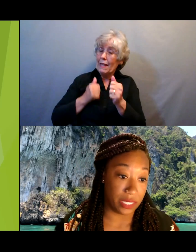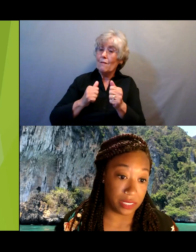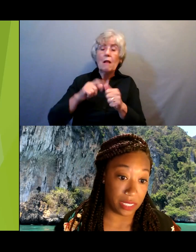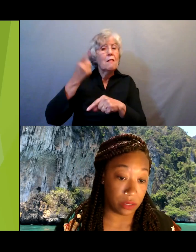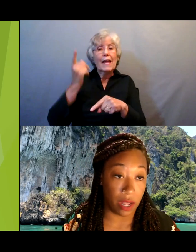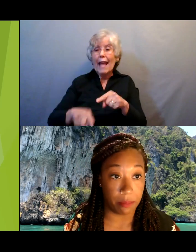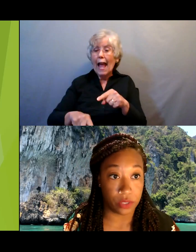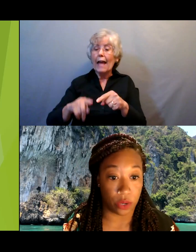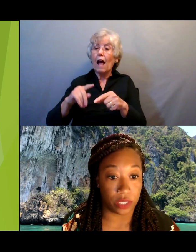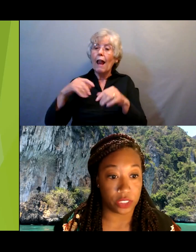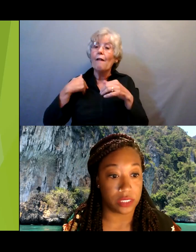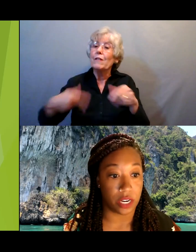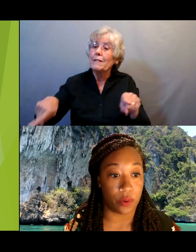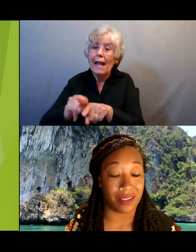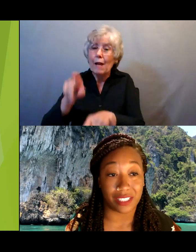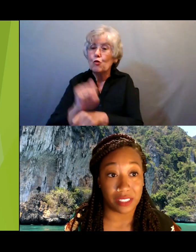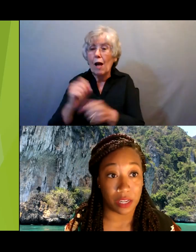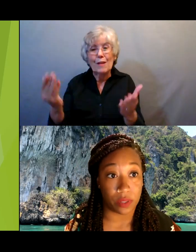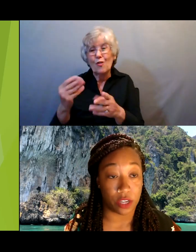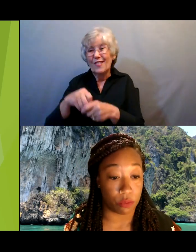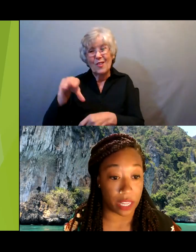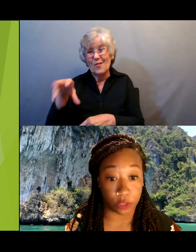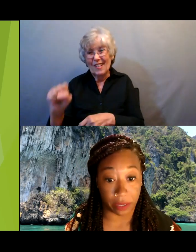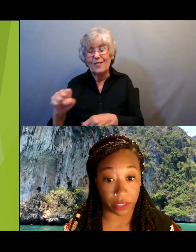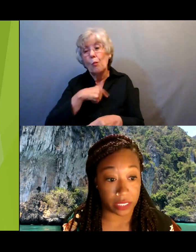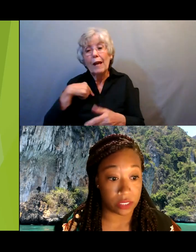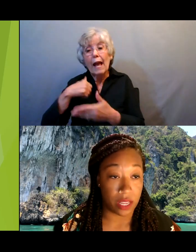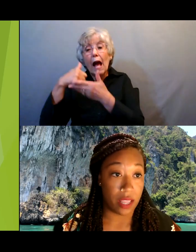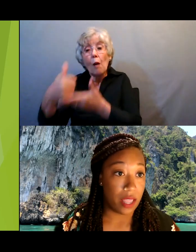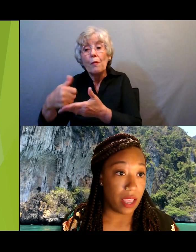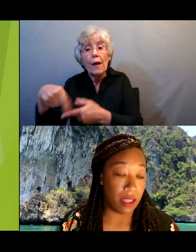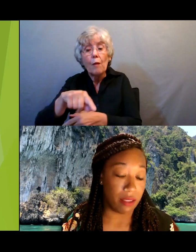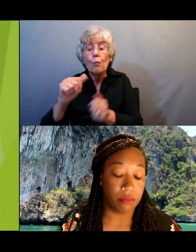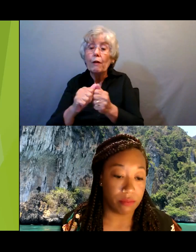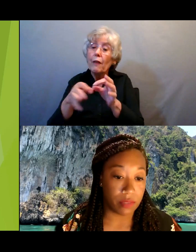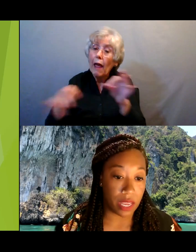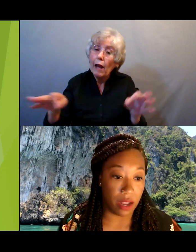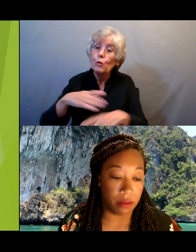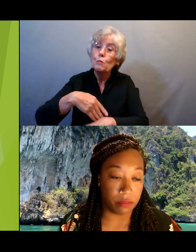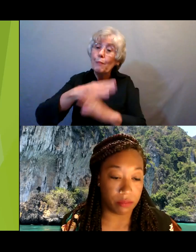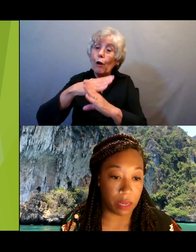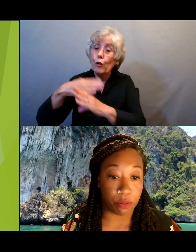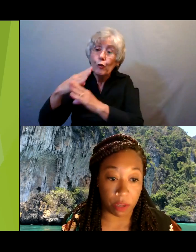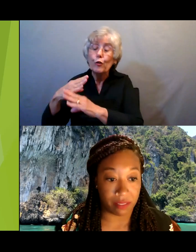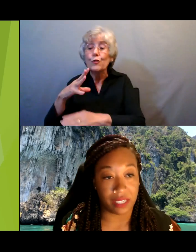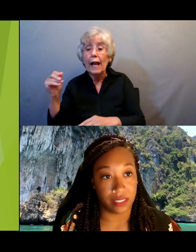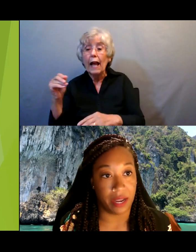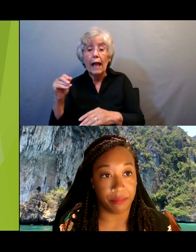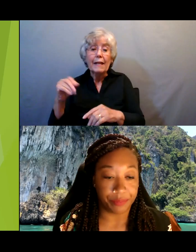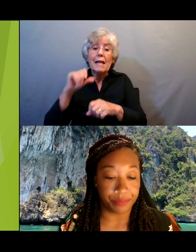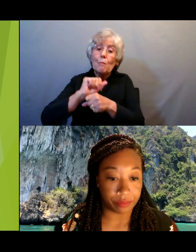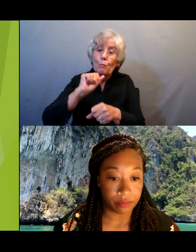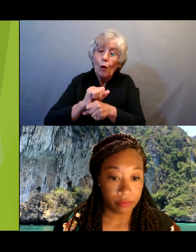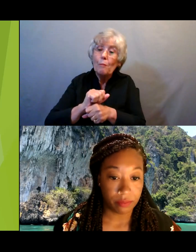the United States. So it's just, and then assisting them with, language barriers and employment, things like